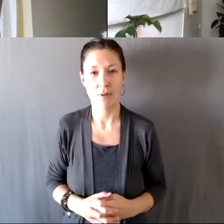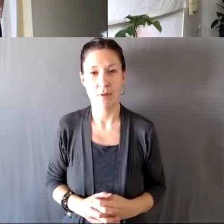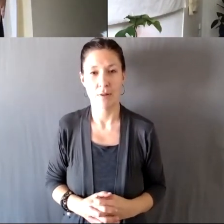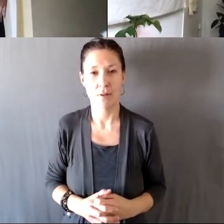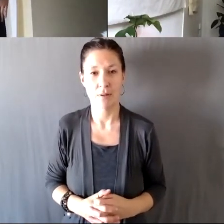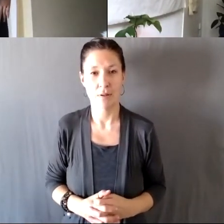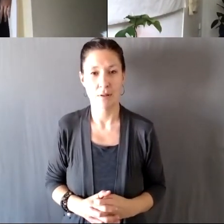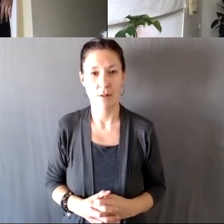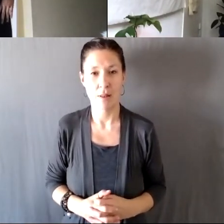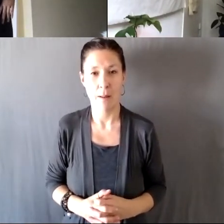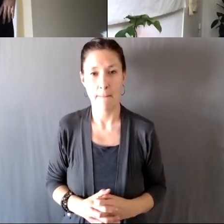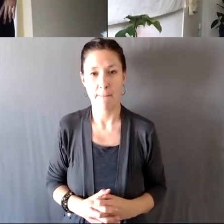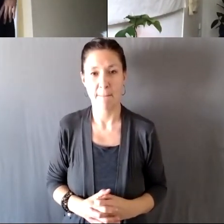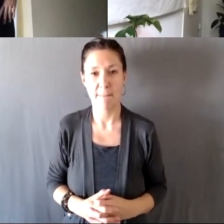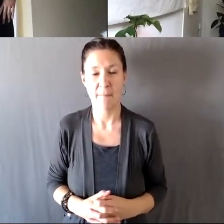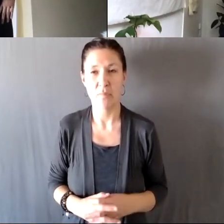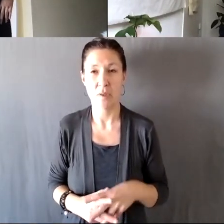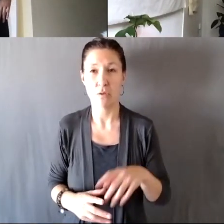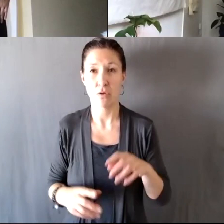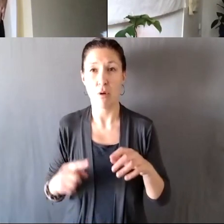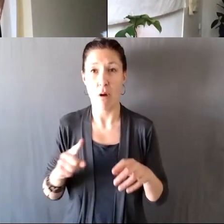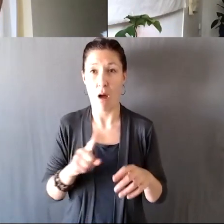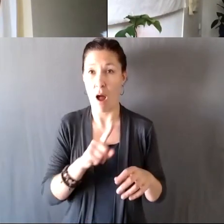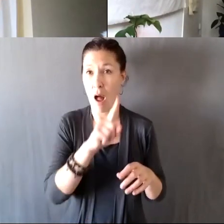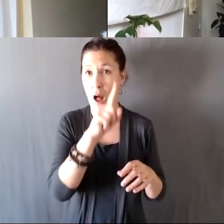Breathe in and out through the nose.